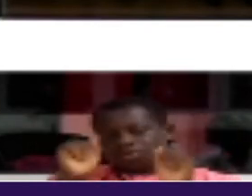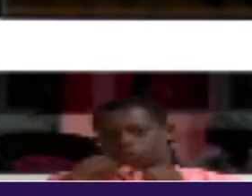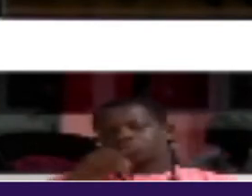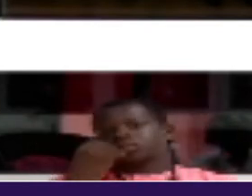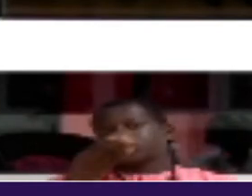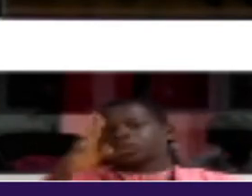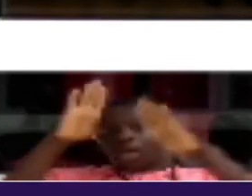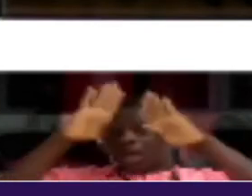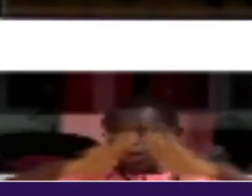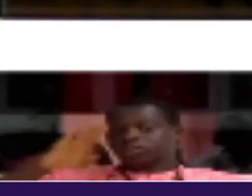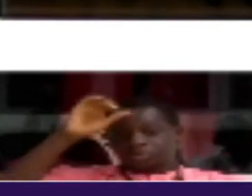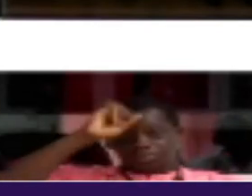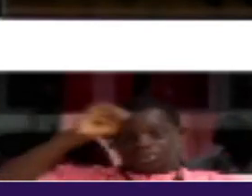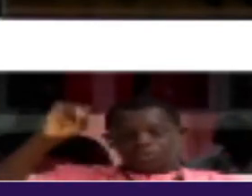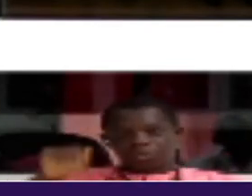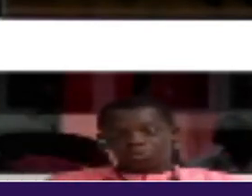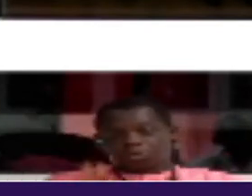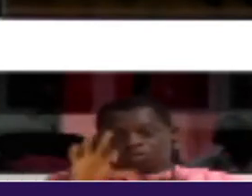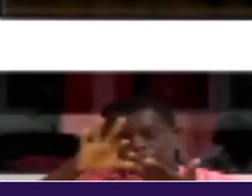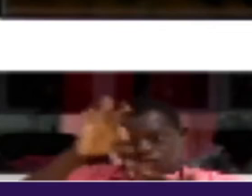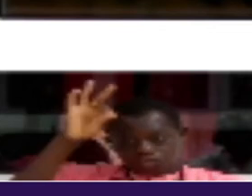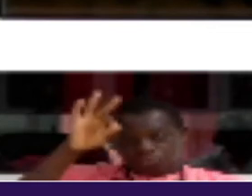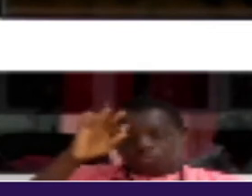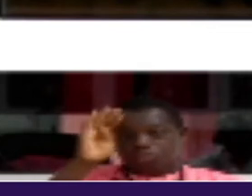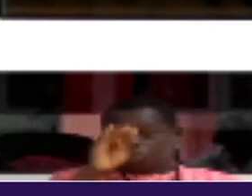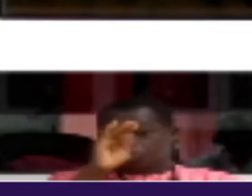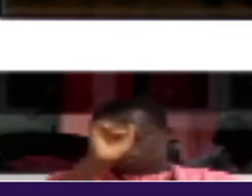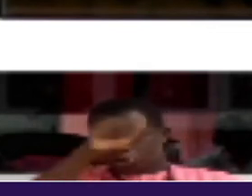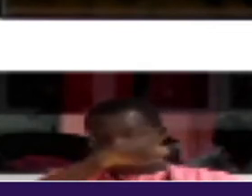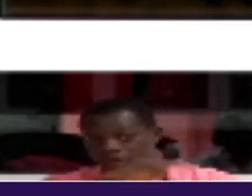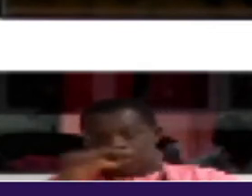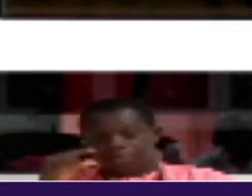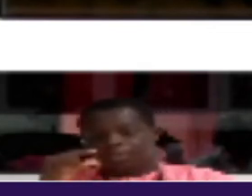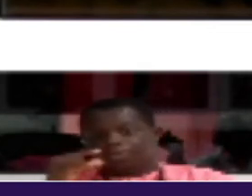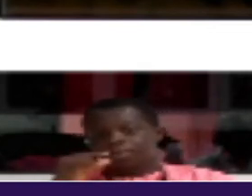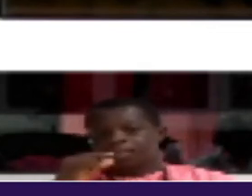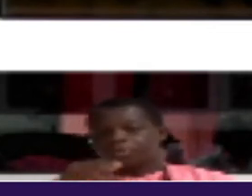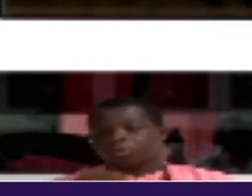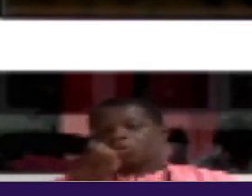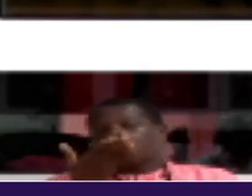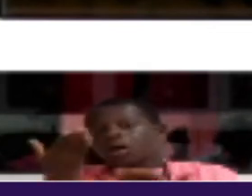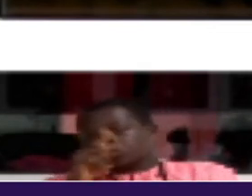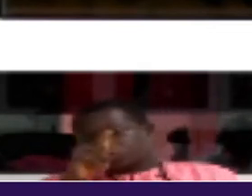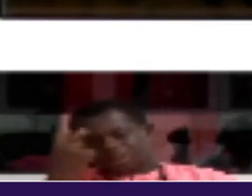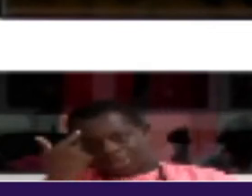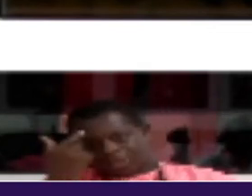And he chose to mention nobody else but you. Why do you think he would do